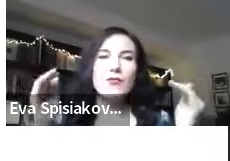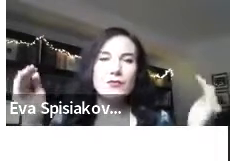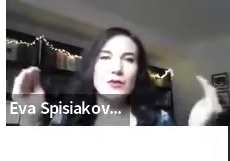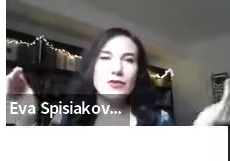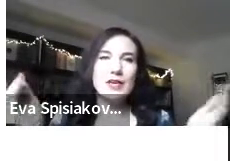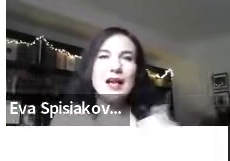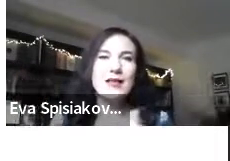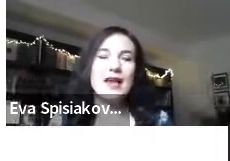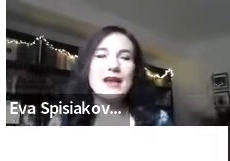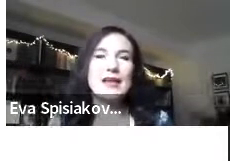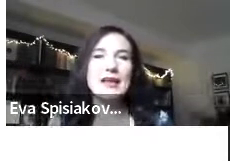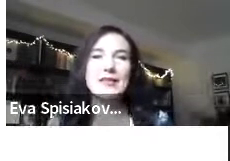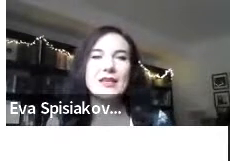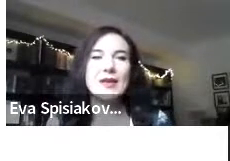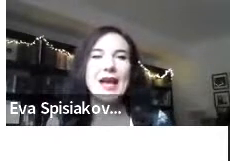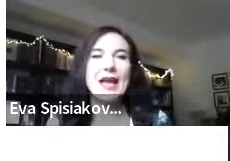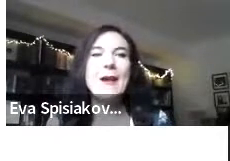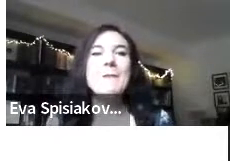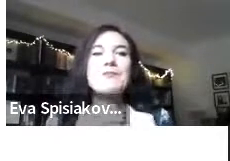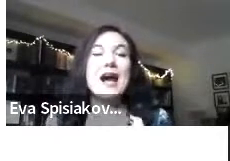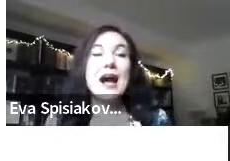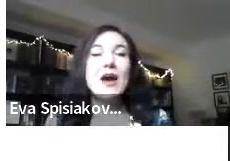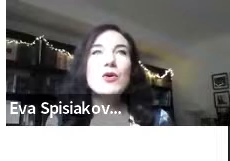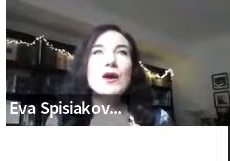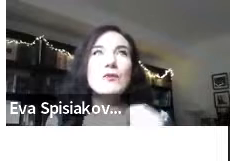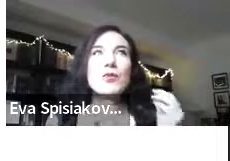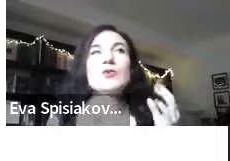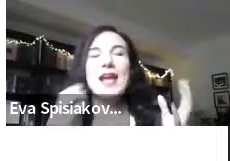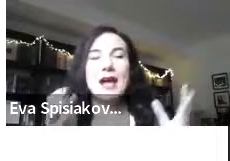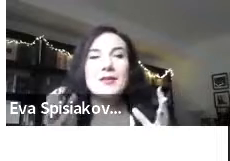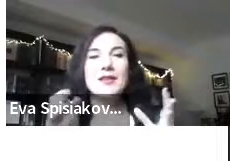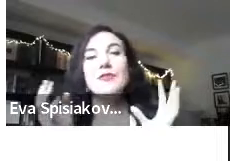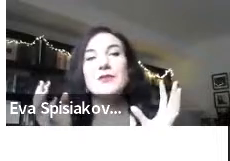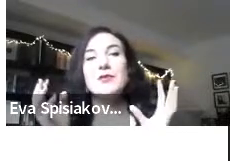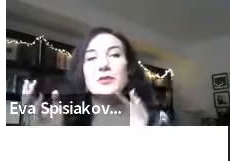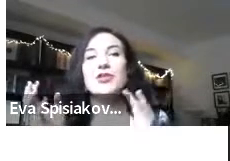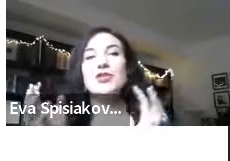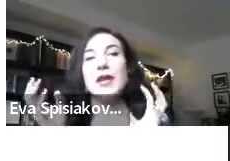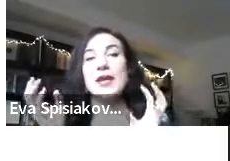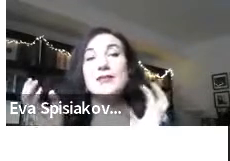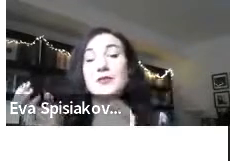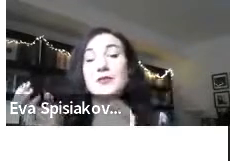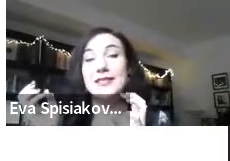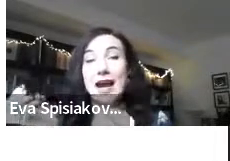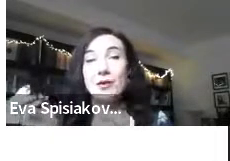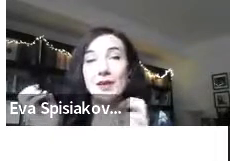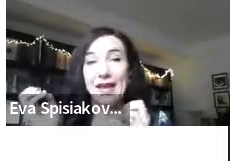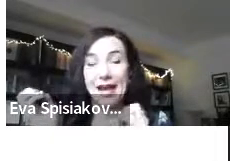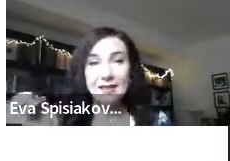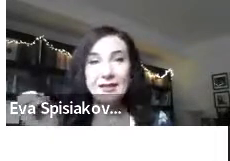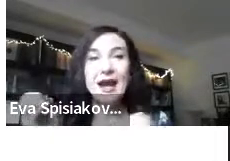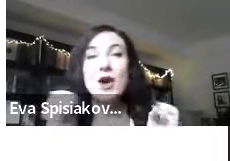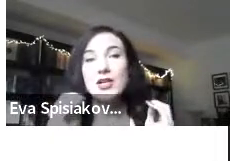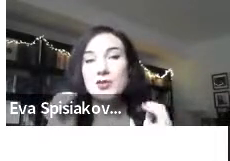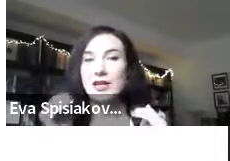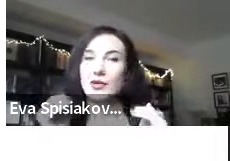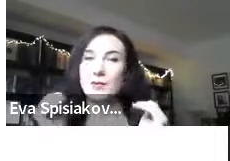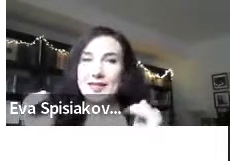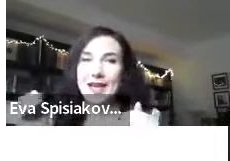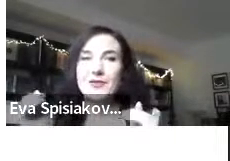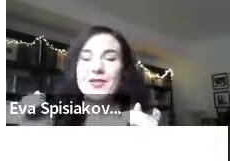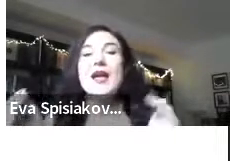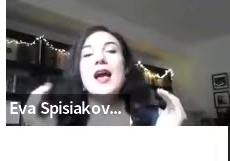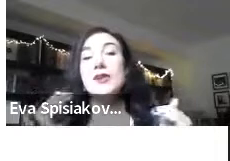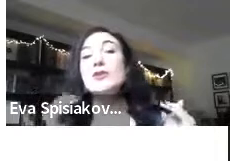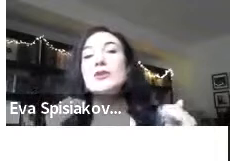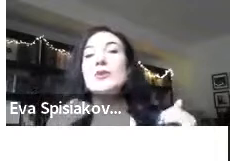most of the free healthcare in the UK, what would happen if they would switch to a different type of inhaler, how much money could